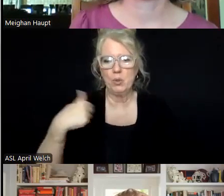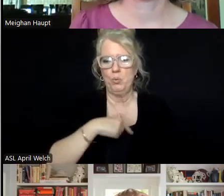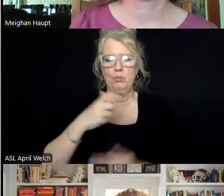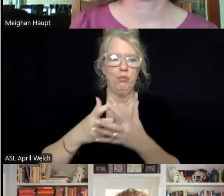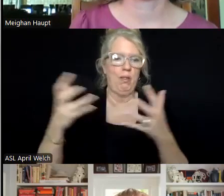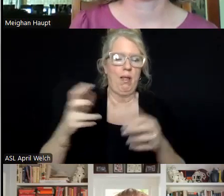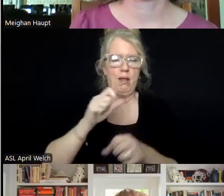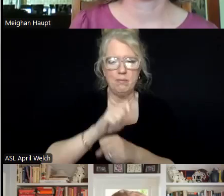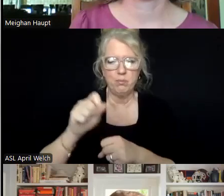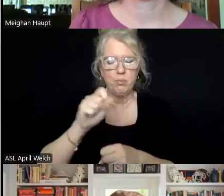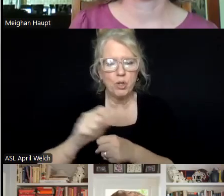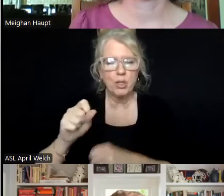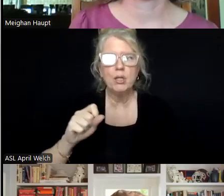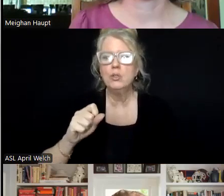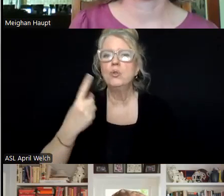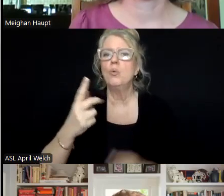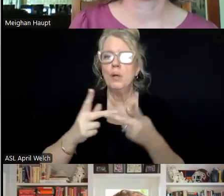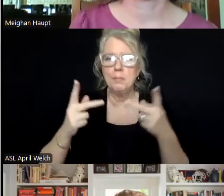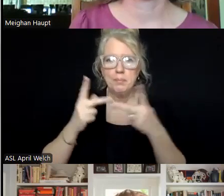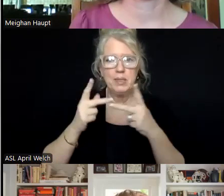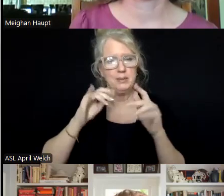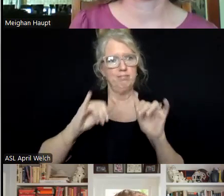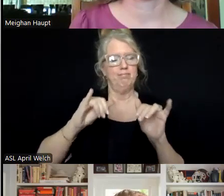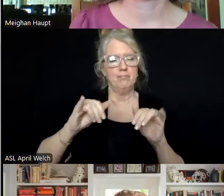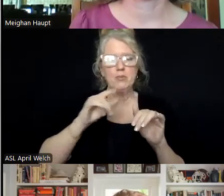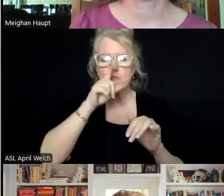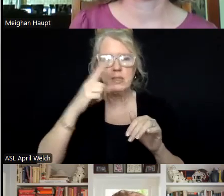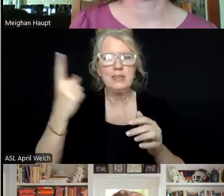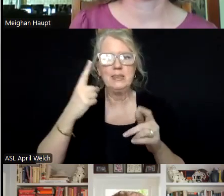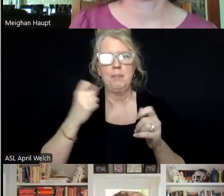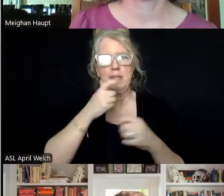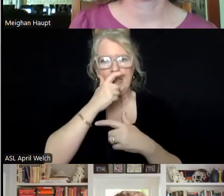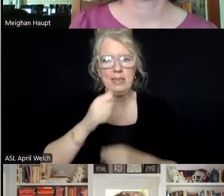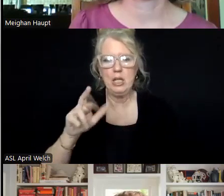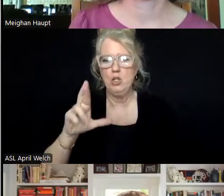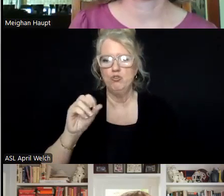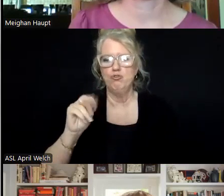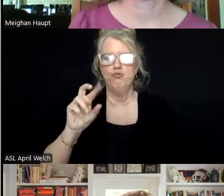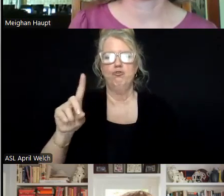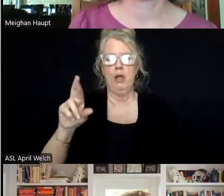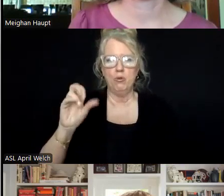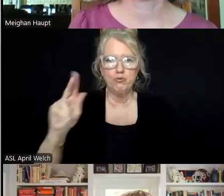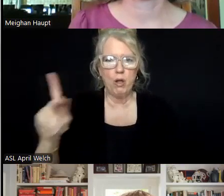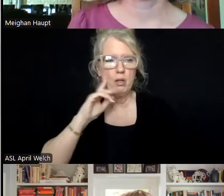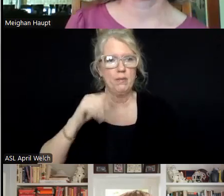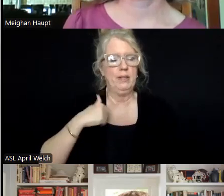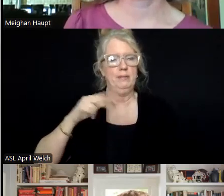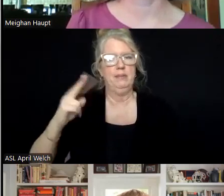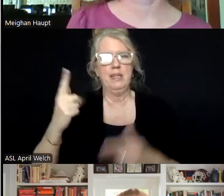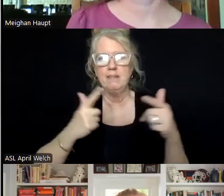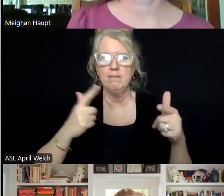across Texas. One place that's doing something really interesting with this is Round Rock. Round Rock's the second fastest growing city